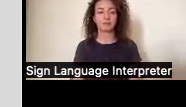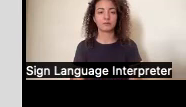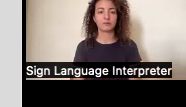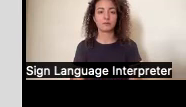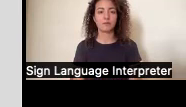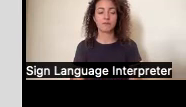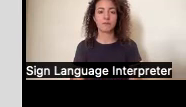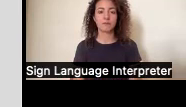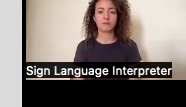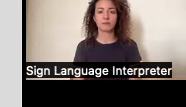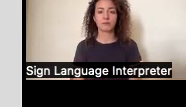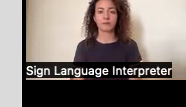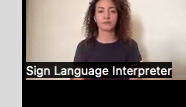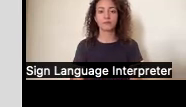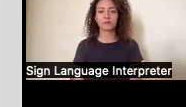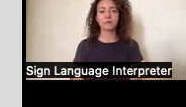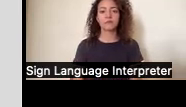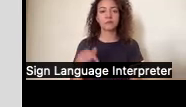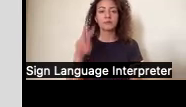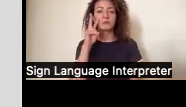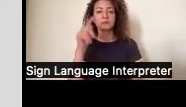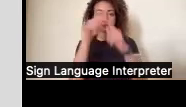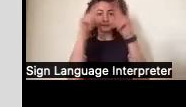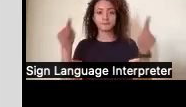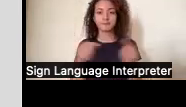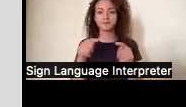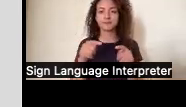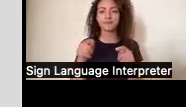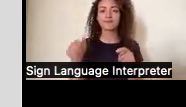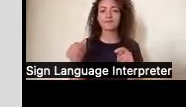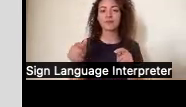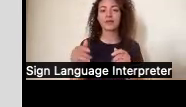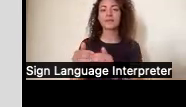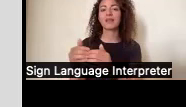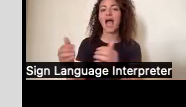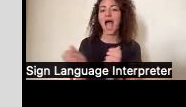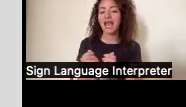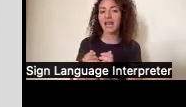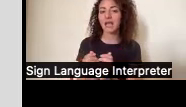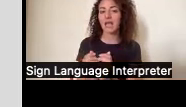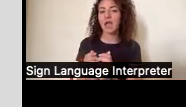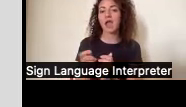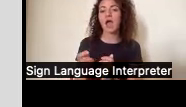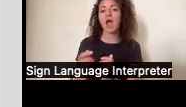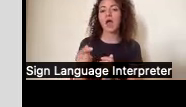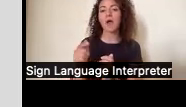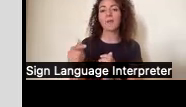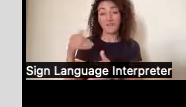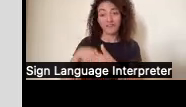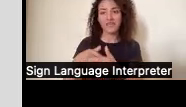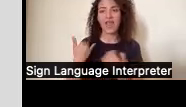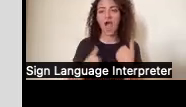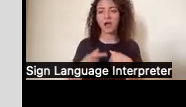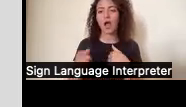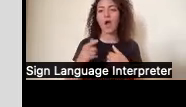So this is the we have the expenditure of the children with disabilities have increased before and after. We have the